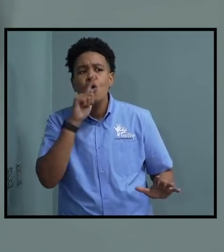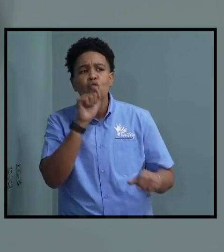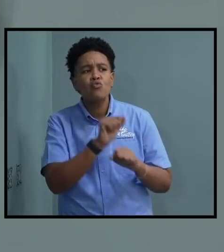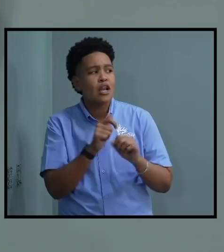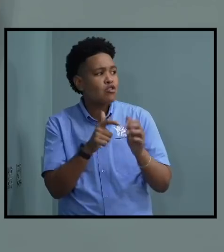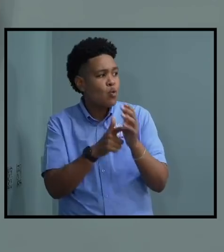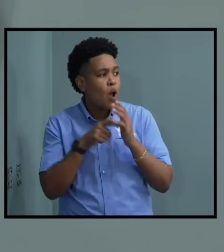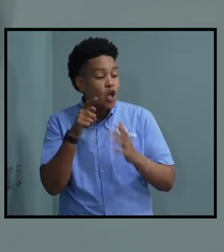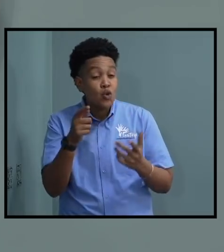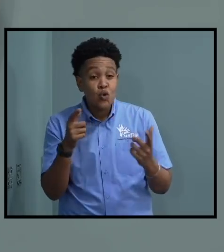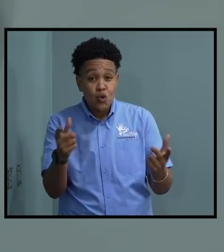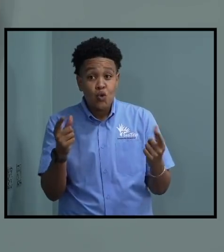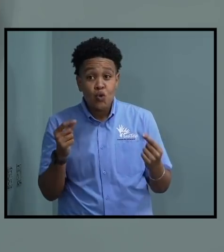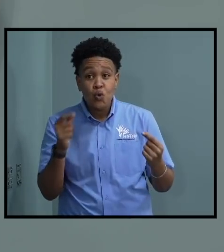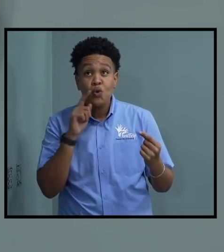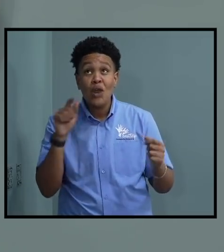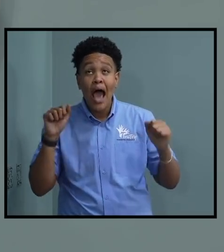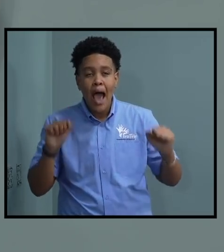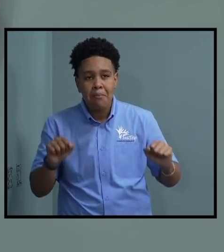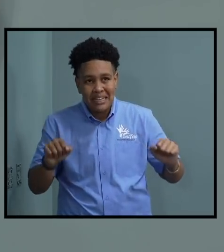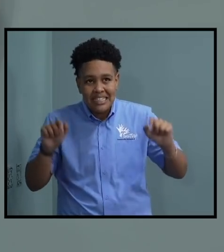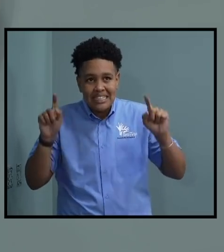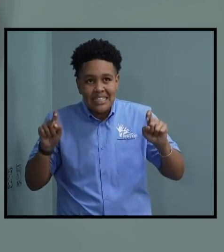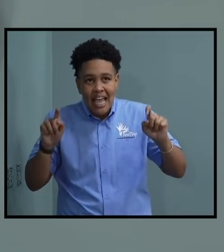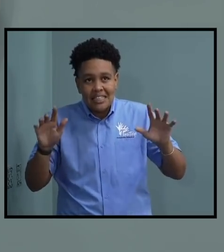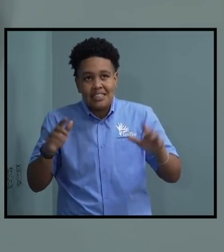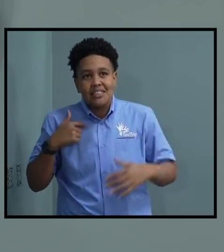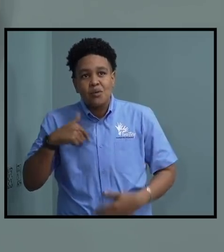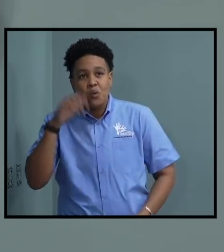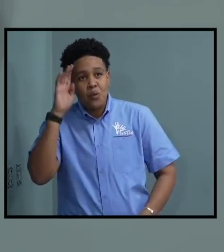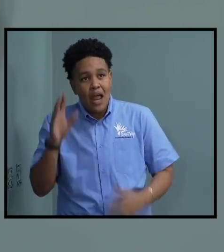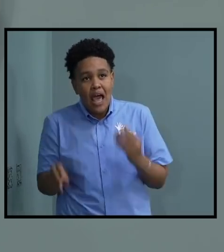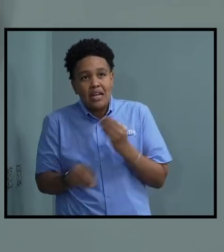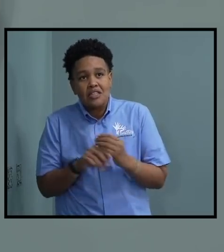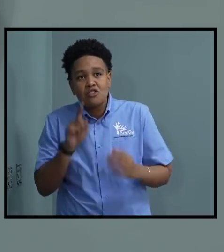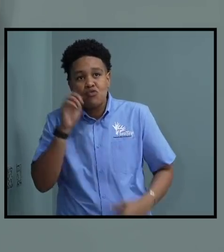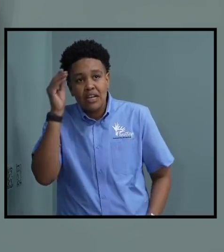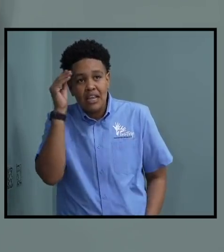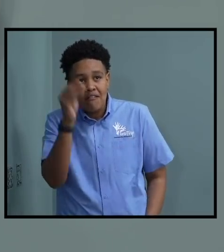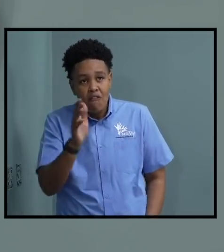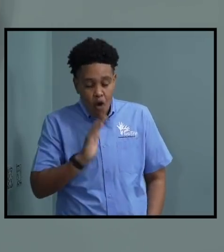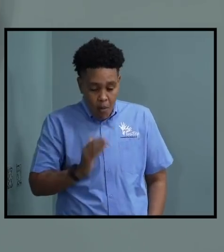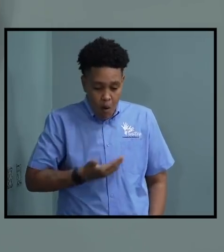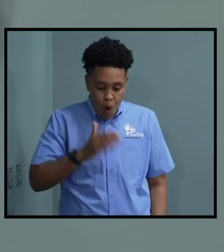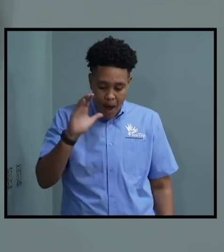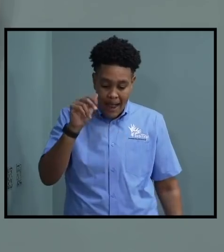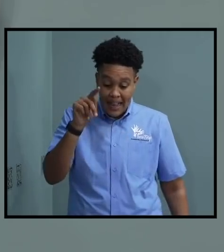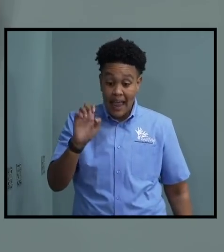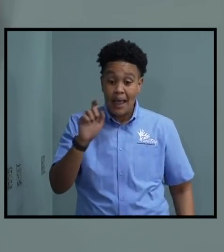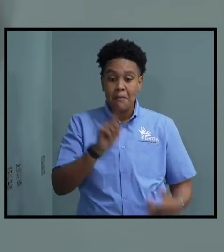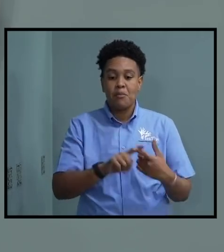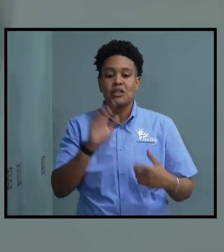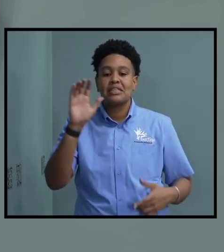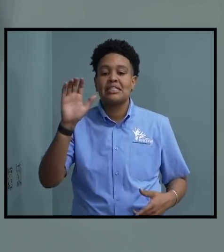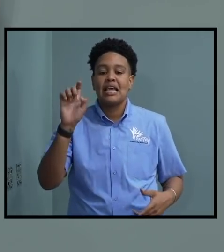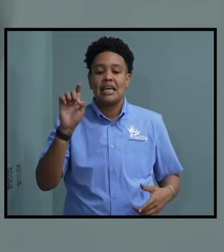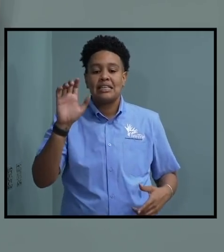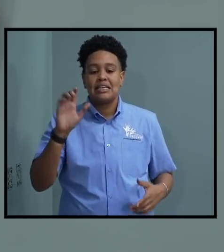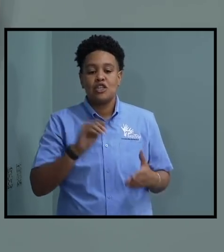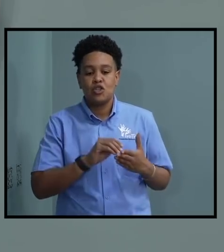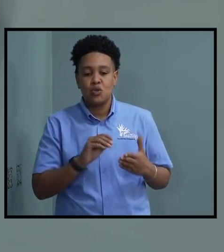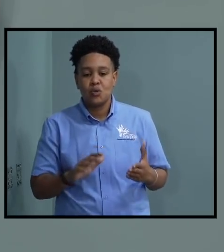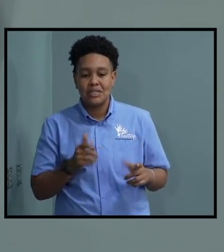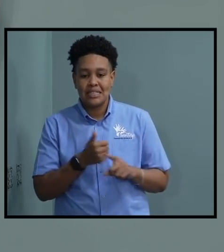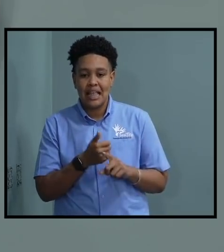requiring you to do the ability test. We would have also informed our CAPE and CSEC students of